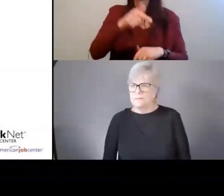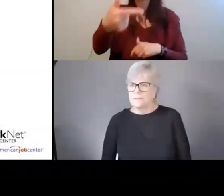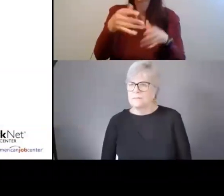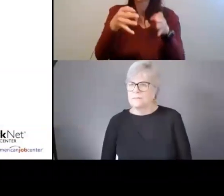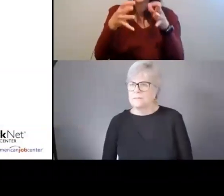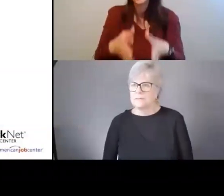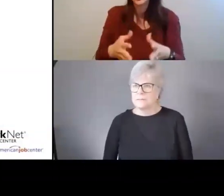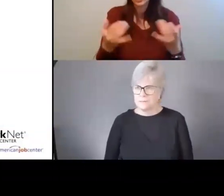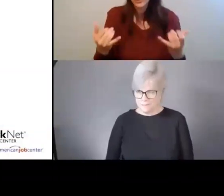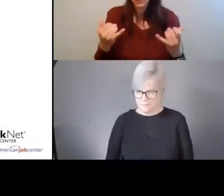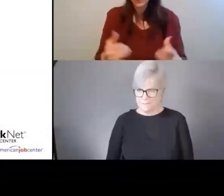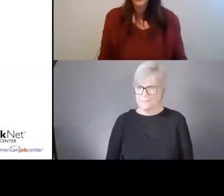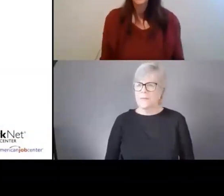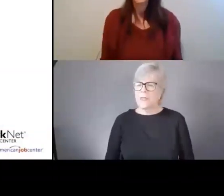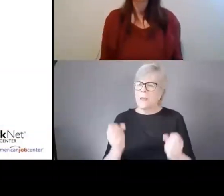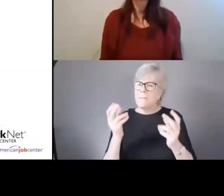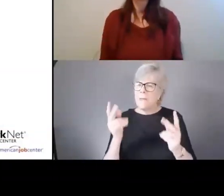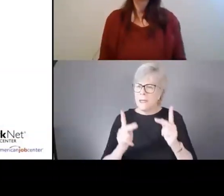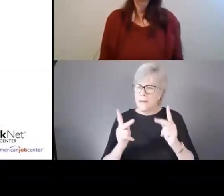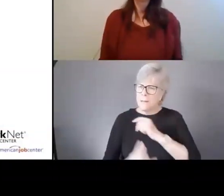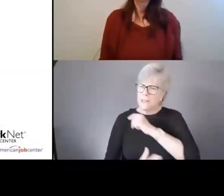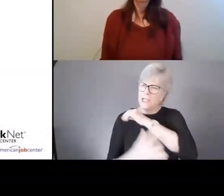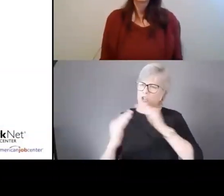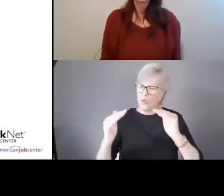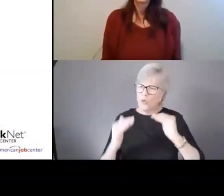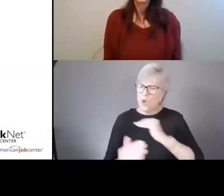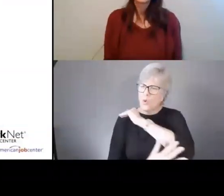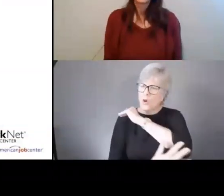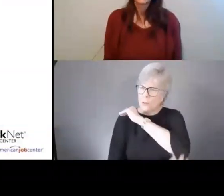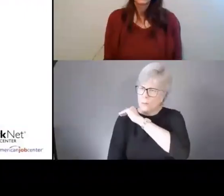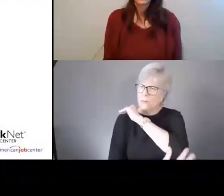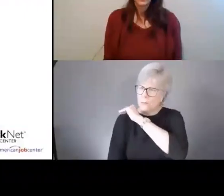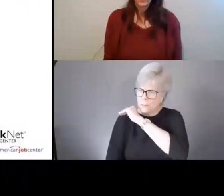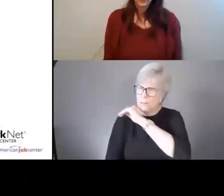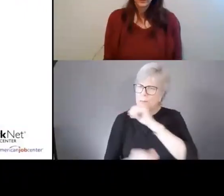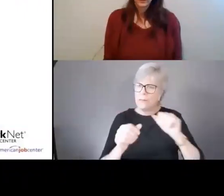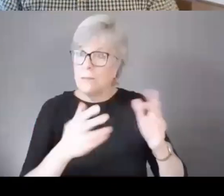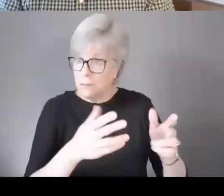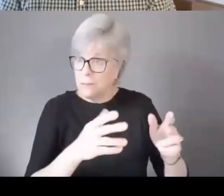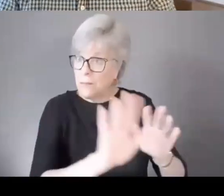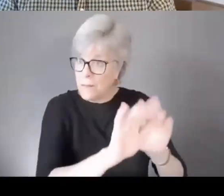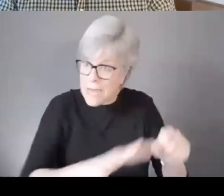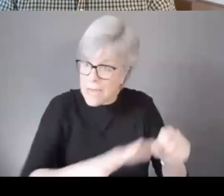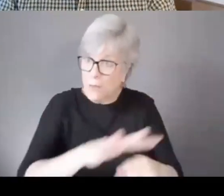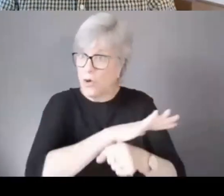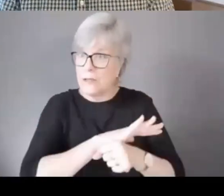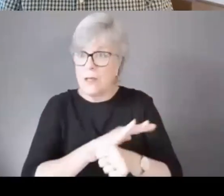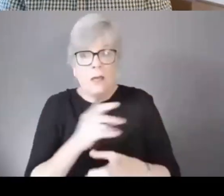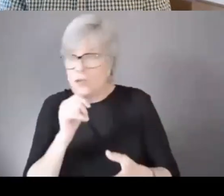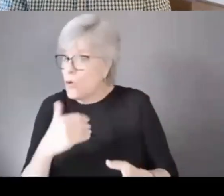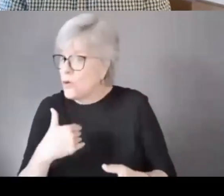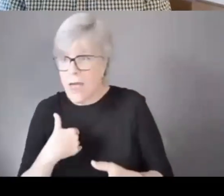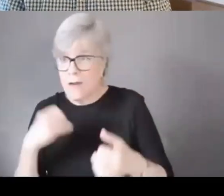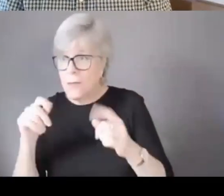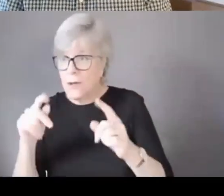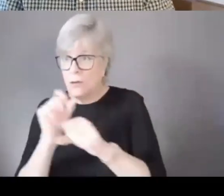A lot of folks in lower socioeconomic status areas have not had the opportunity to work remotely. They don't have